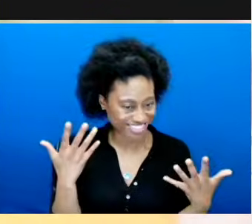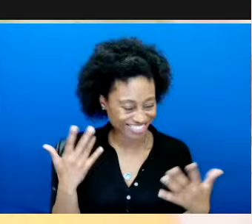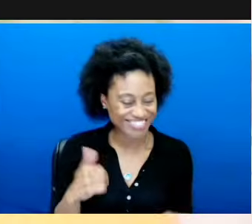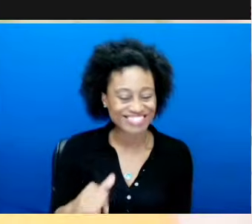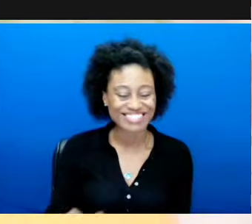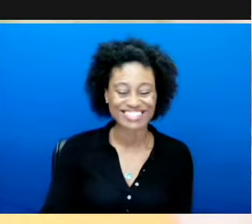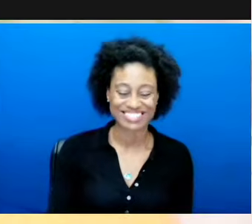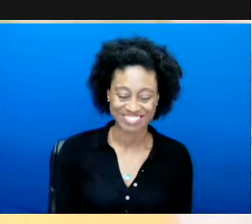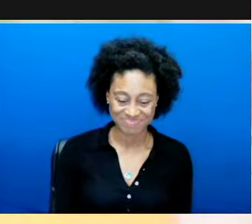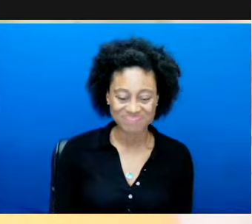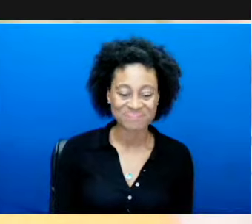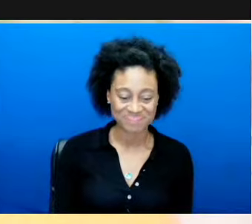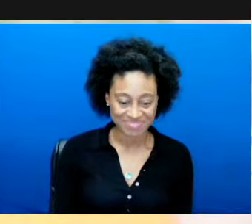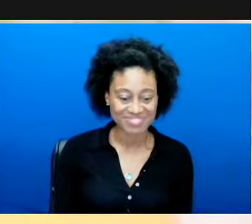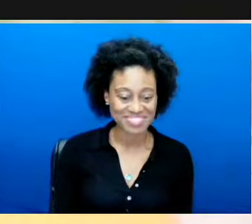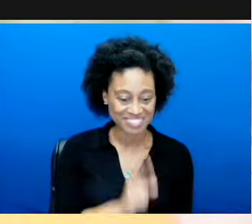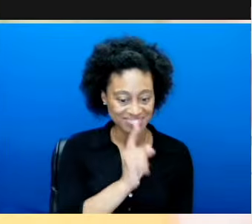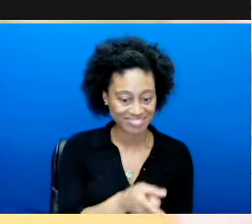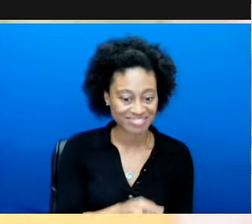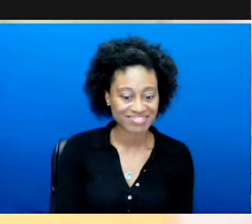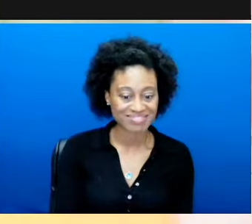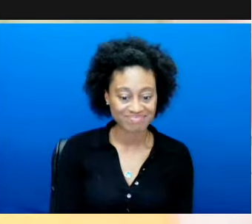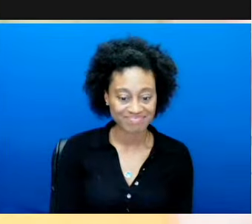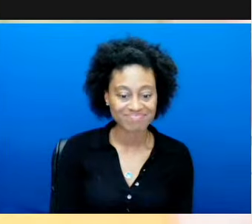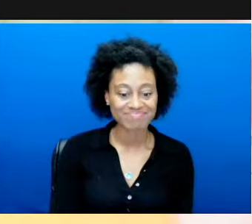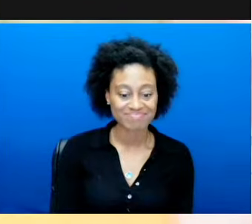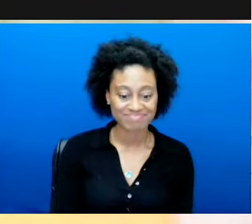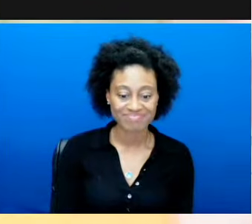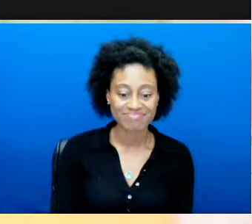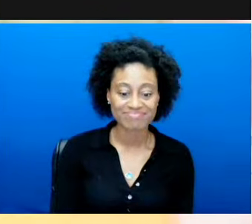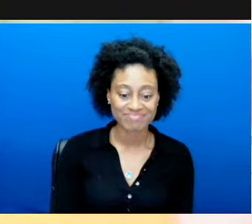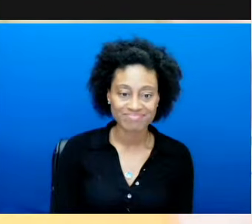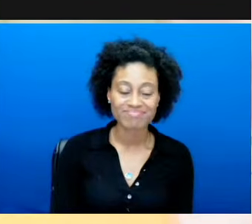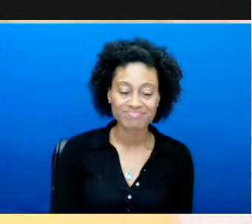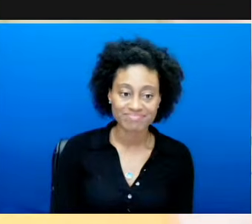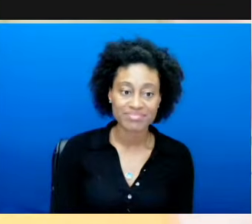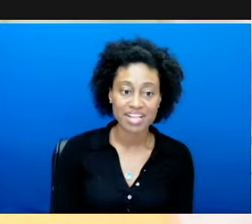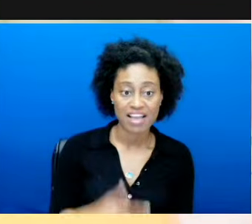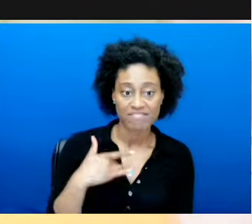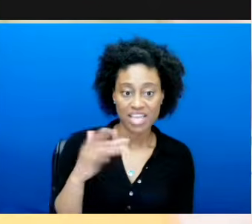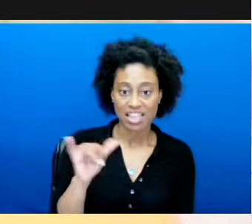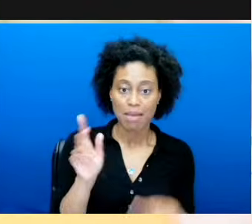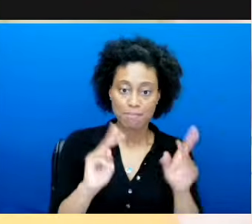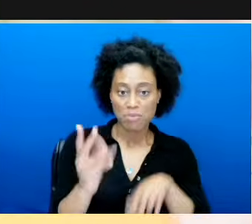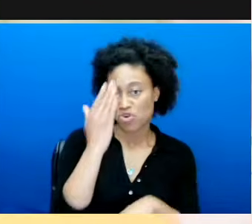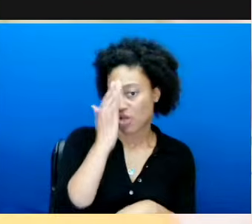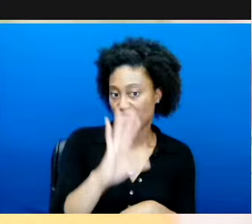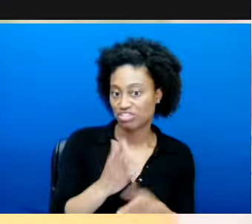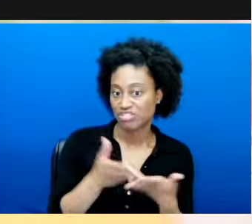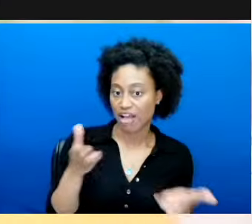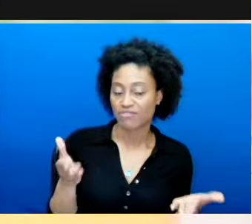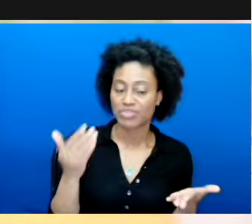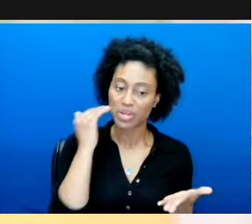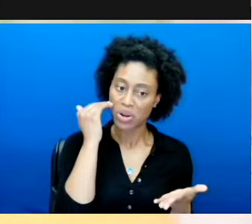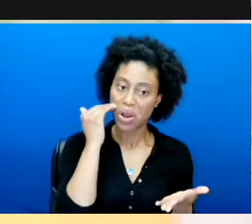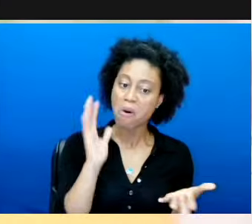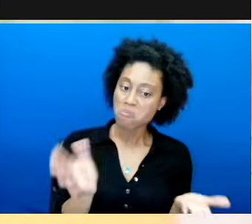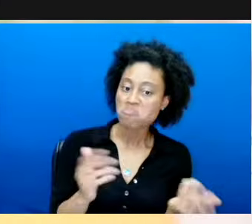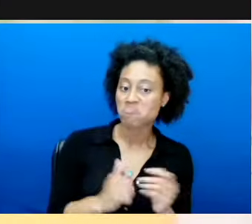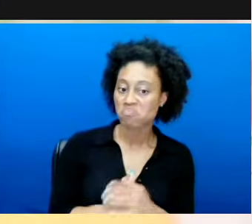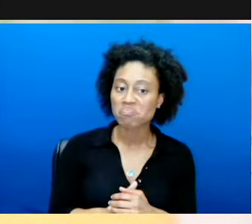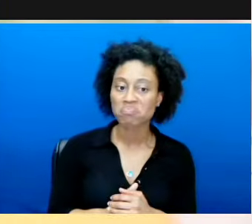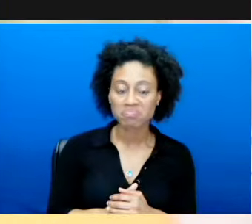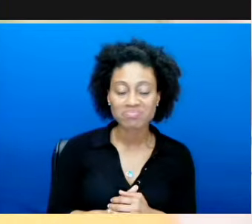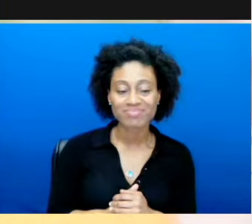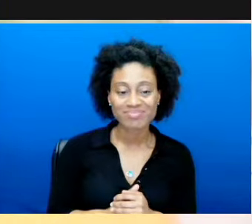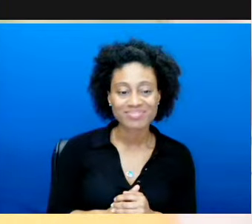For sure. Okay. So I feel like people know their stuff. People know ball here. And